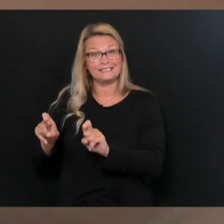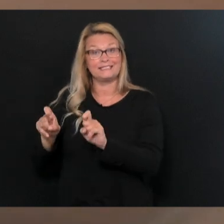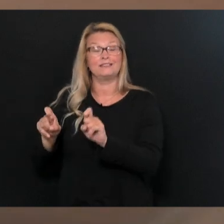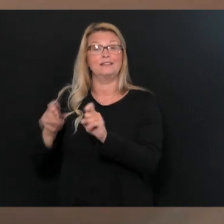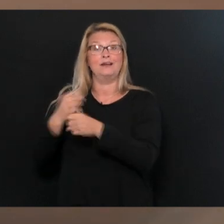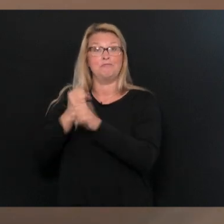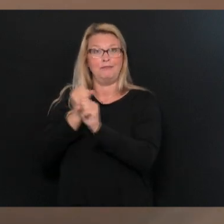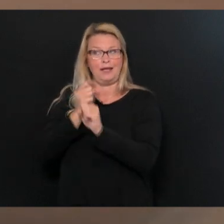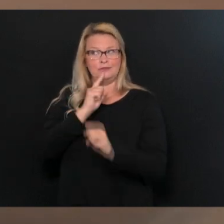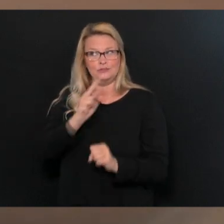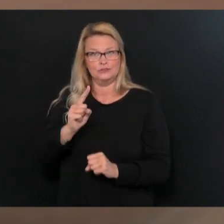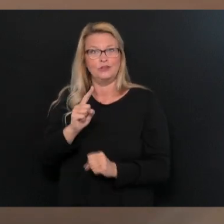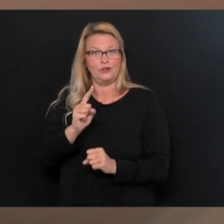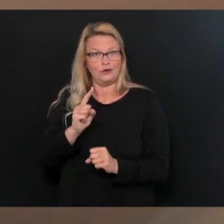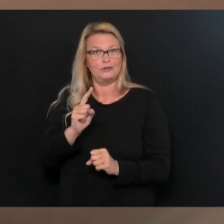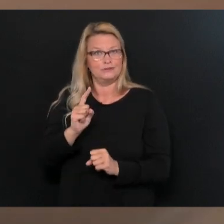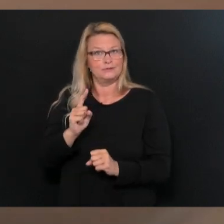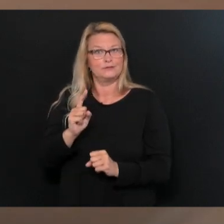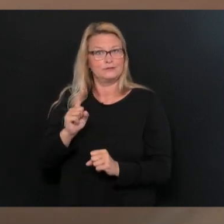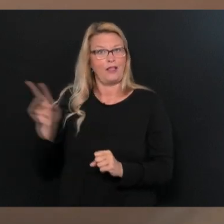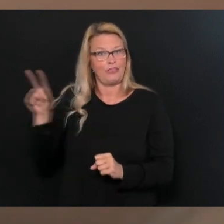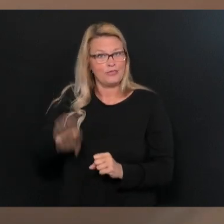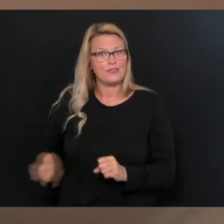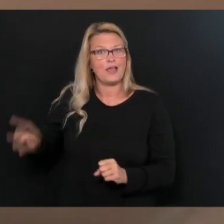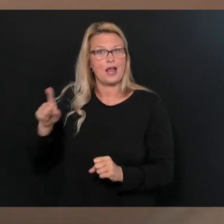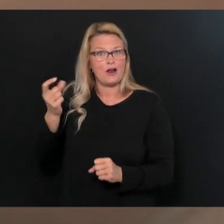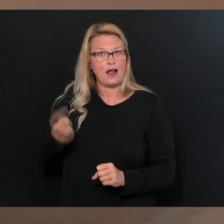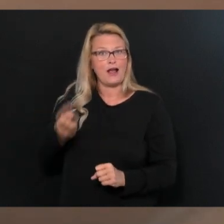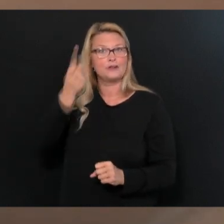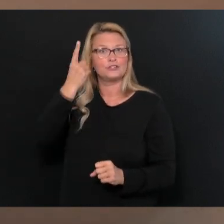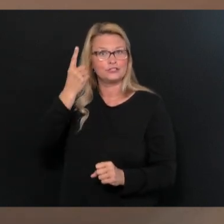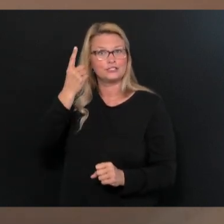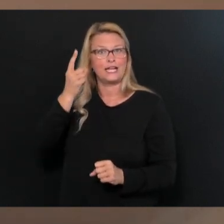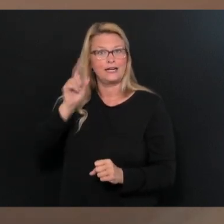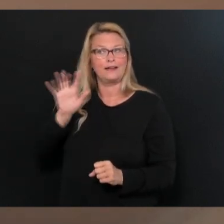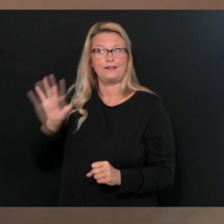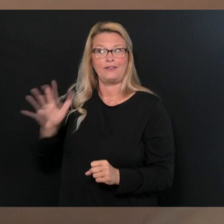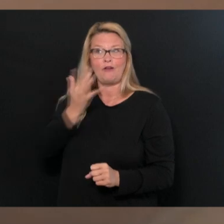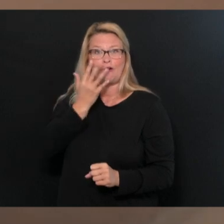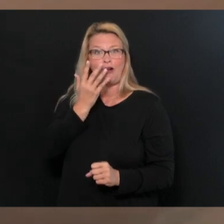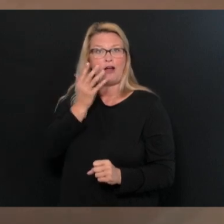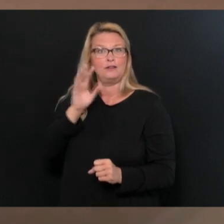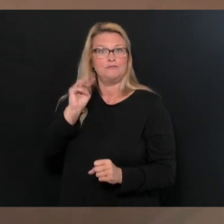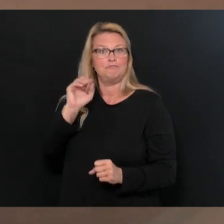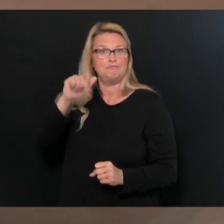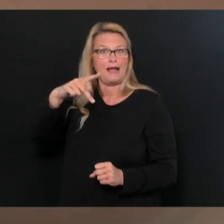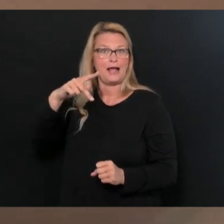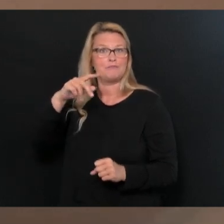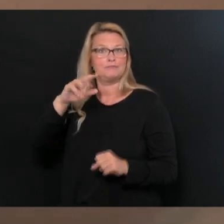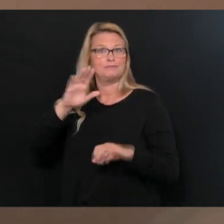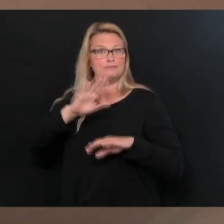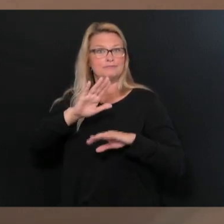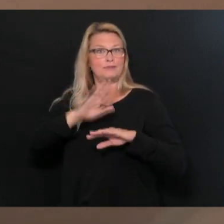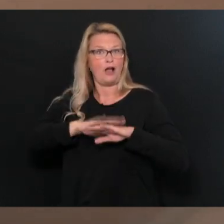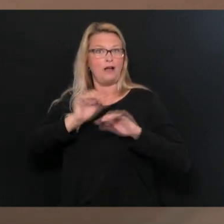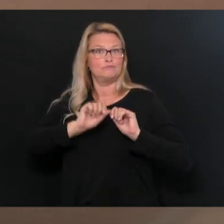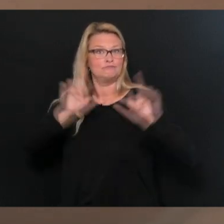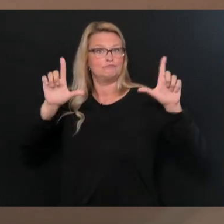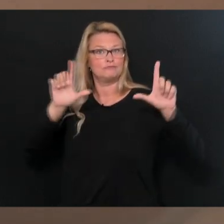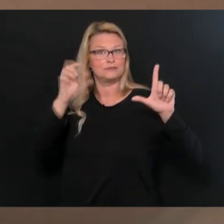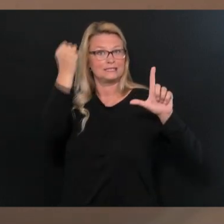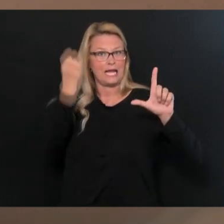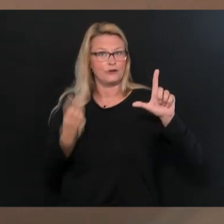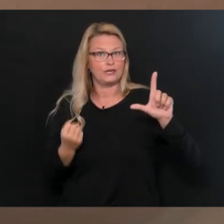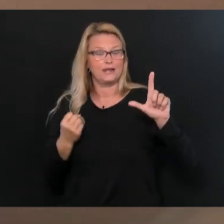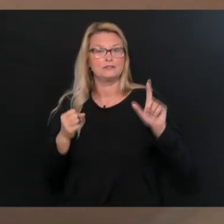sure that they are, understanding what their status is, we get a much better feel for that county